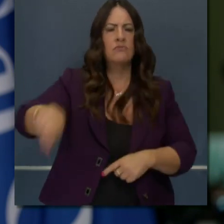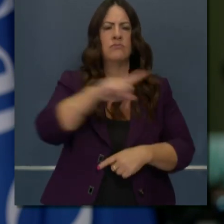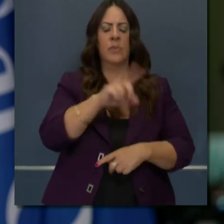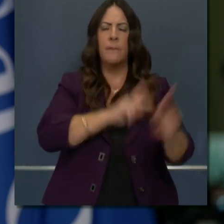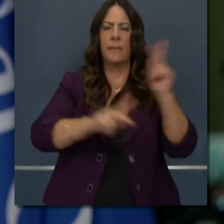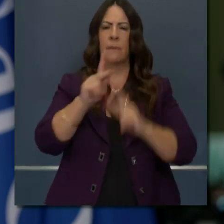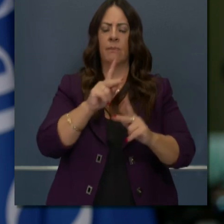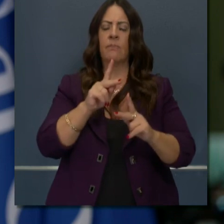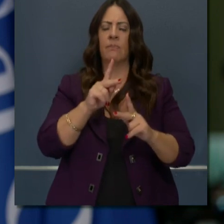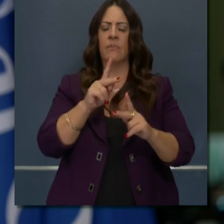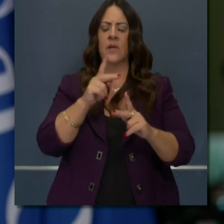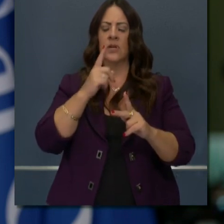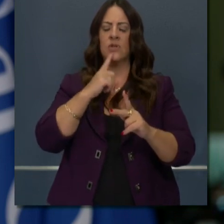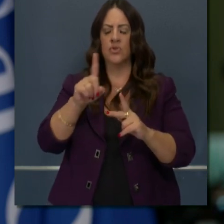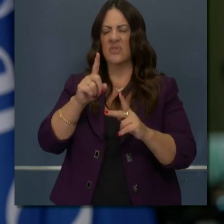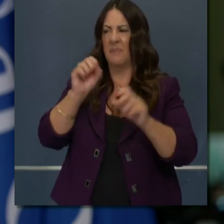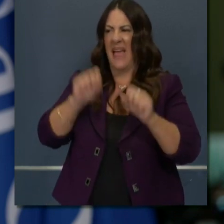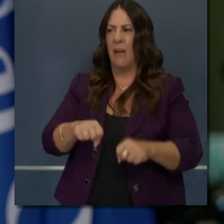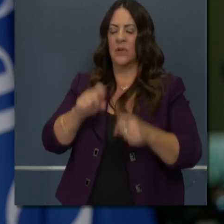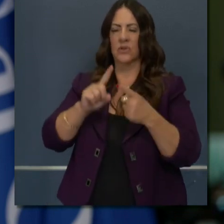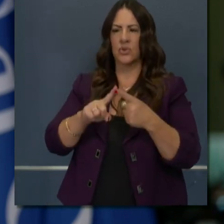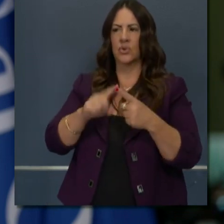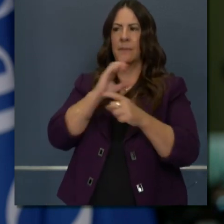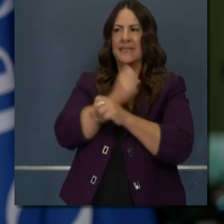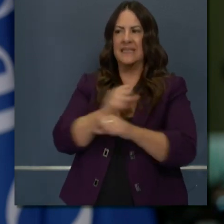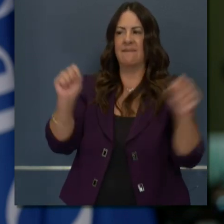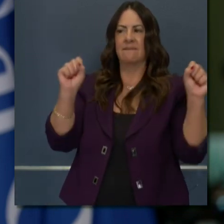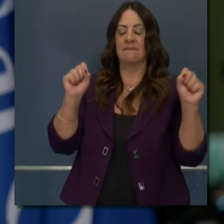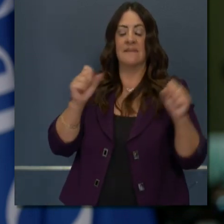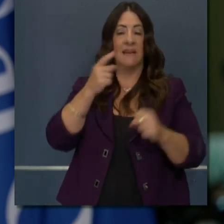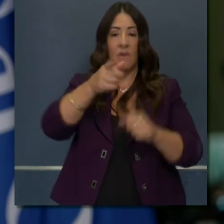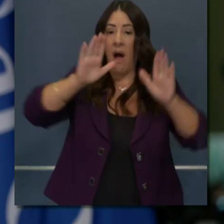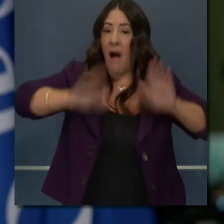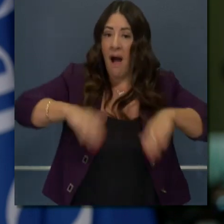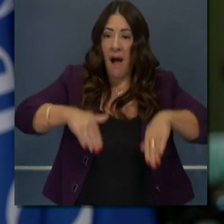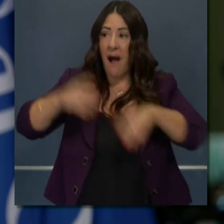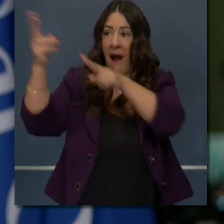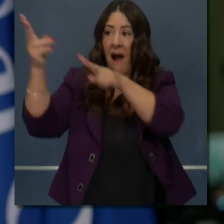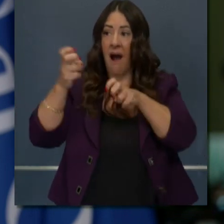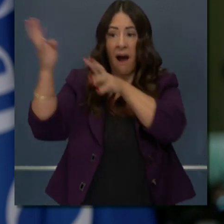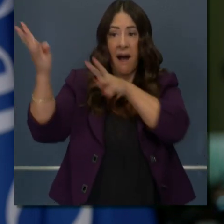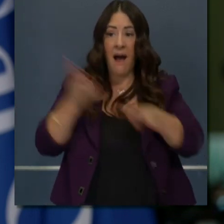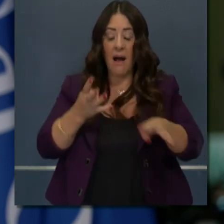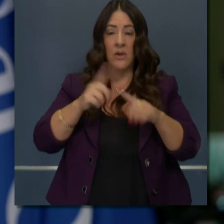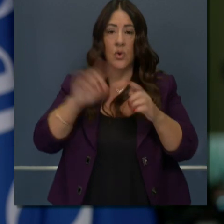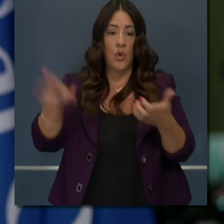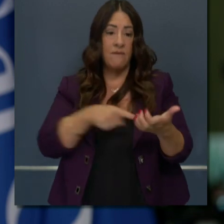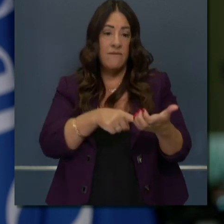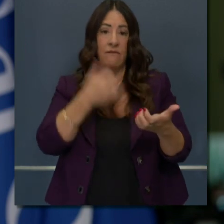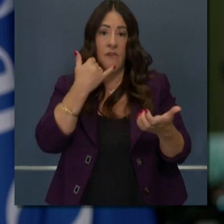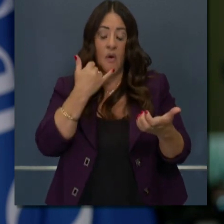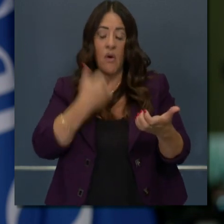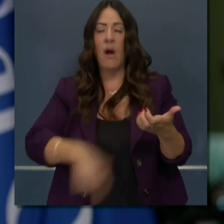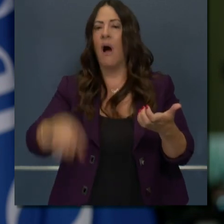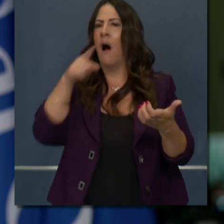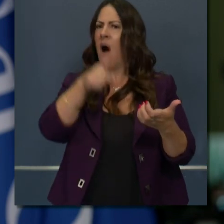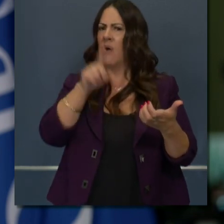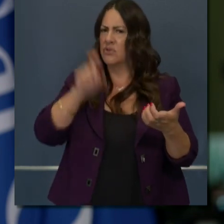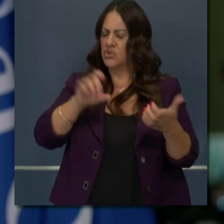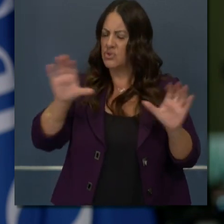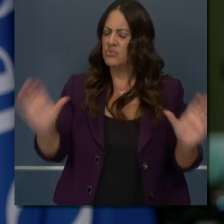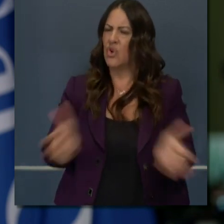you haven't downloaded the MyShake app, I encourage you to do it today. It will provide you